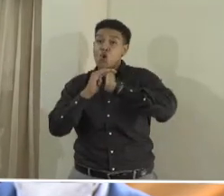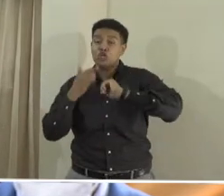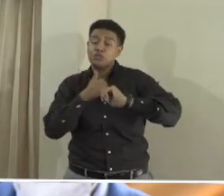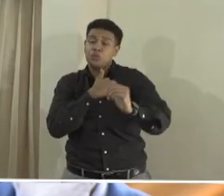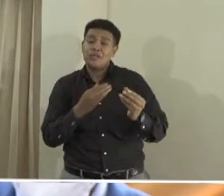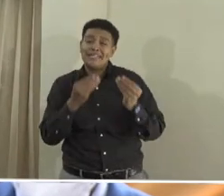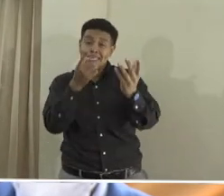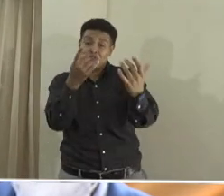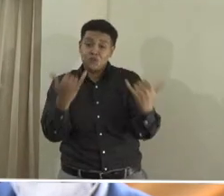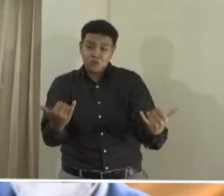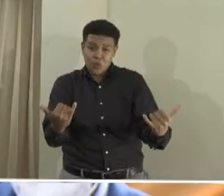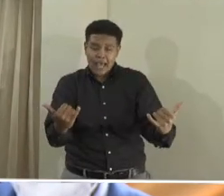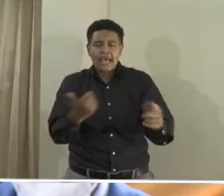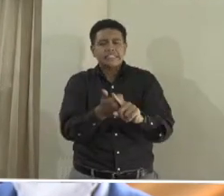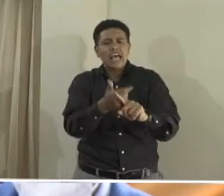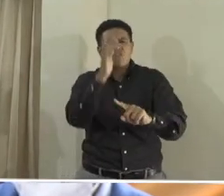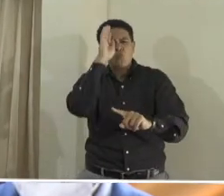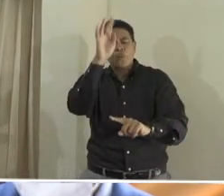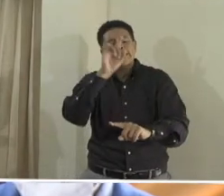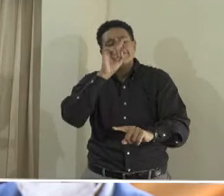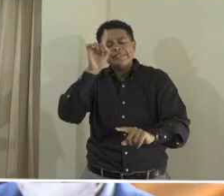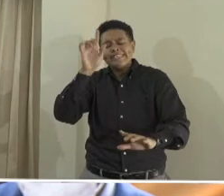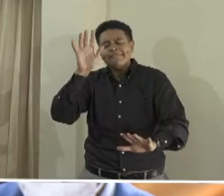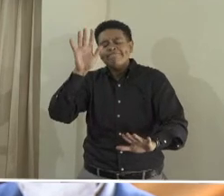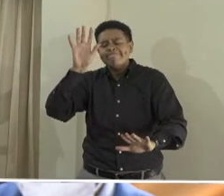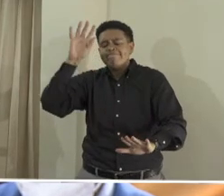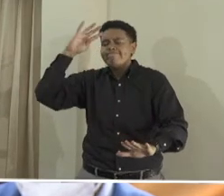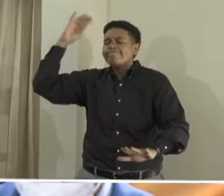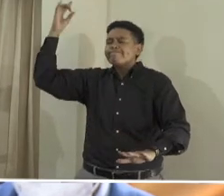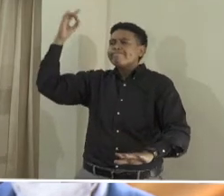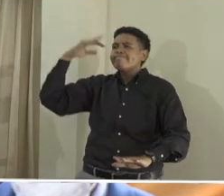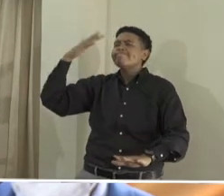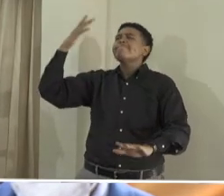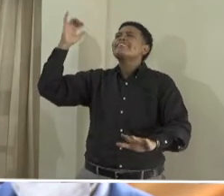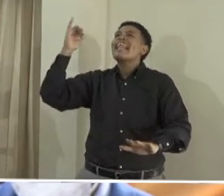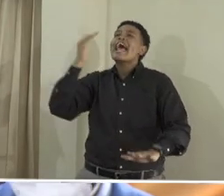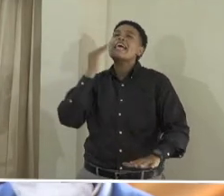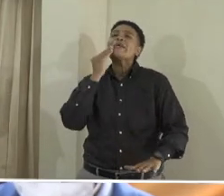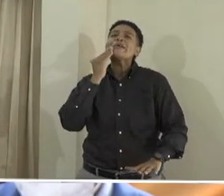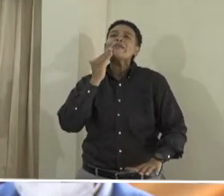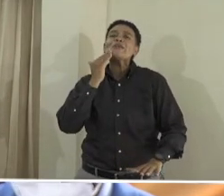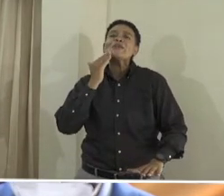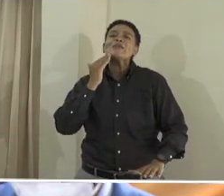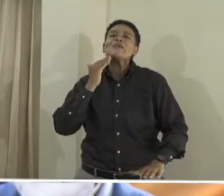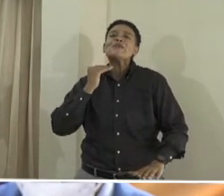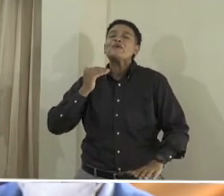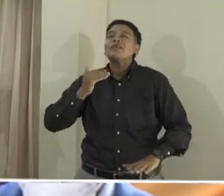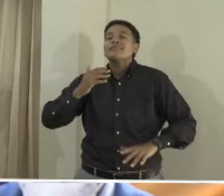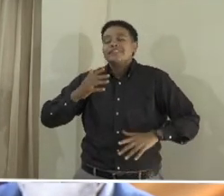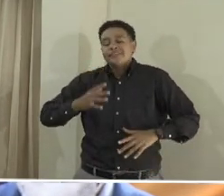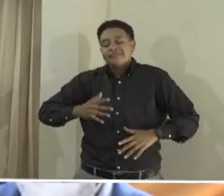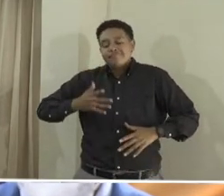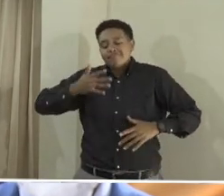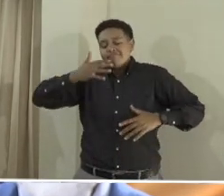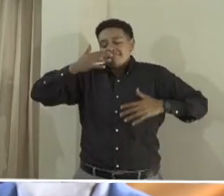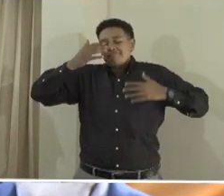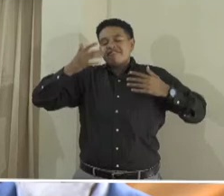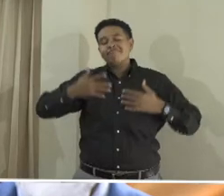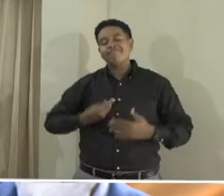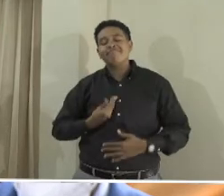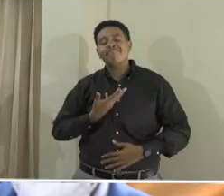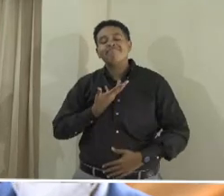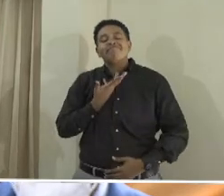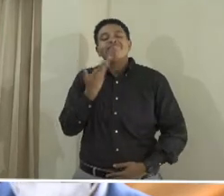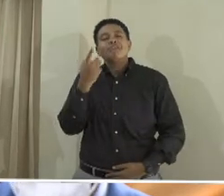give you this day will ascend to you as a sweet smelling savor. May we worship you